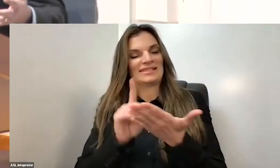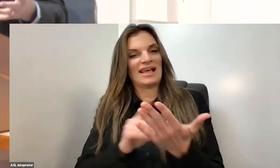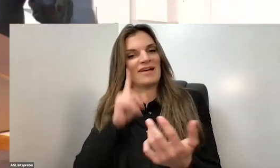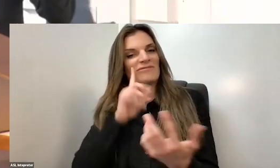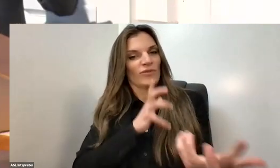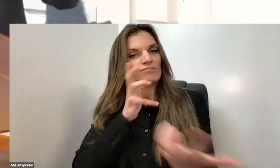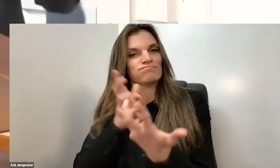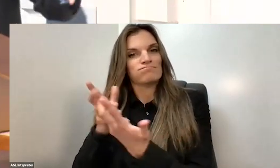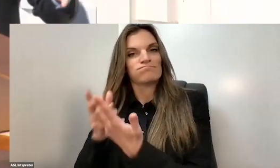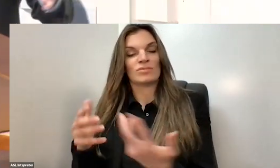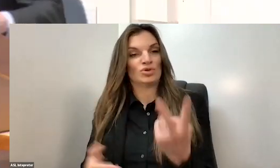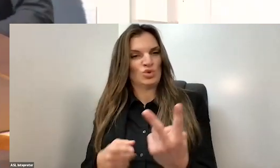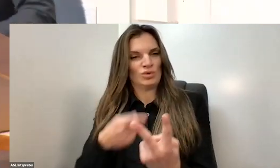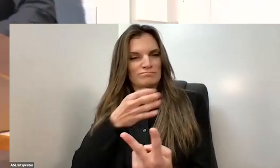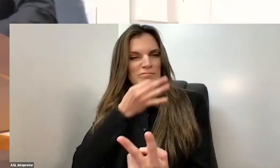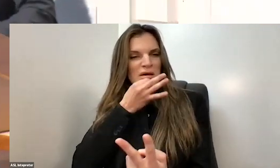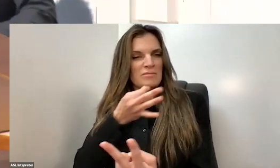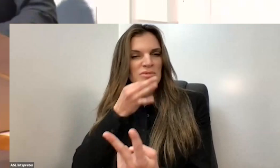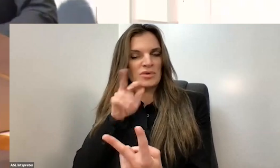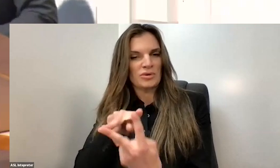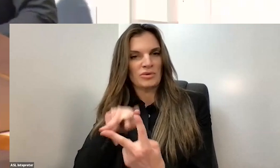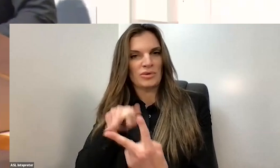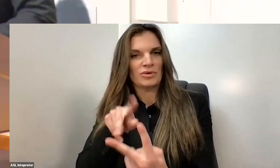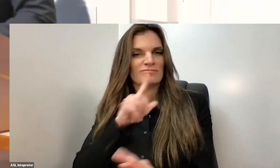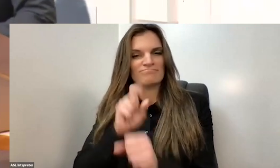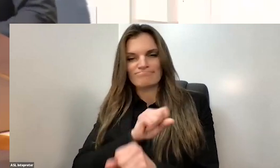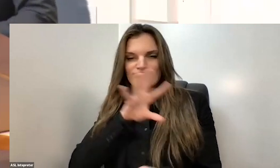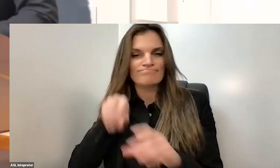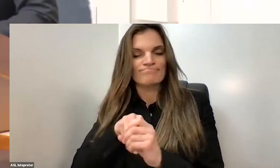have two distinguished experts and evangelists with us today.